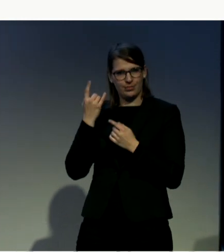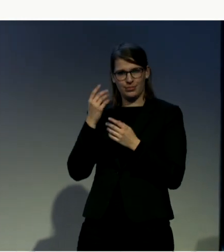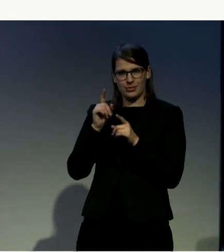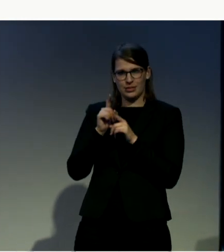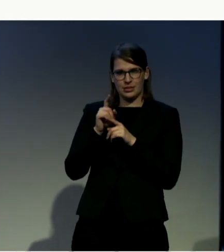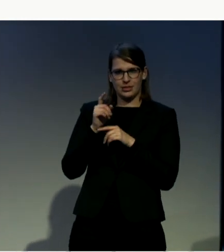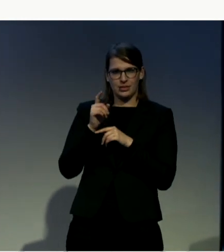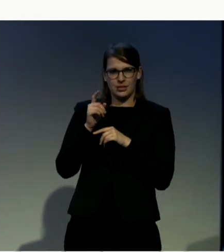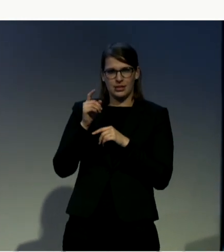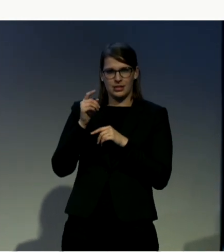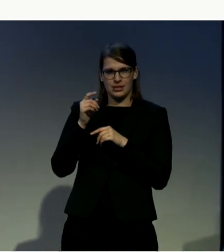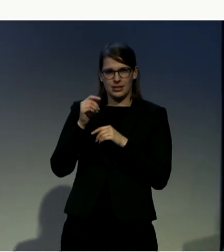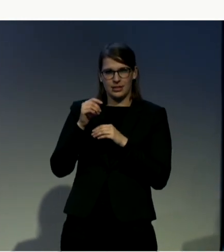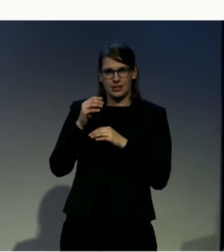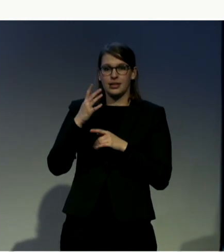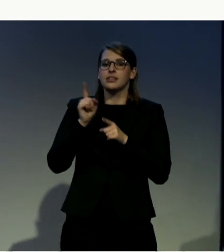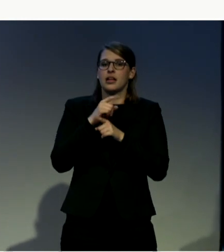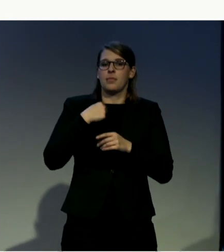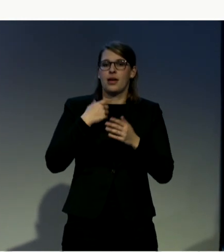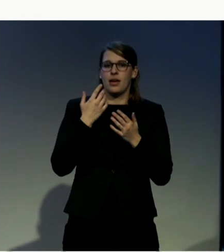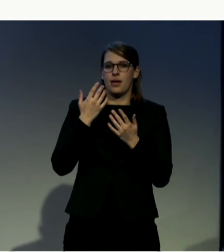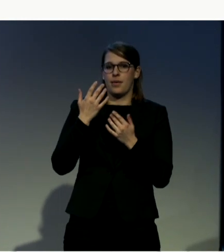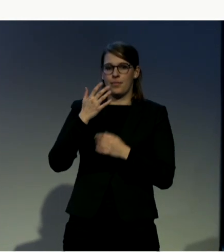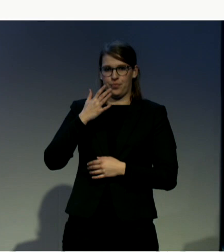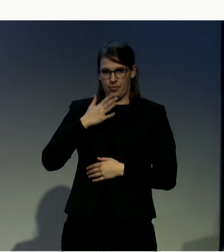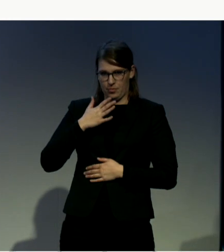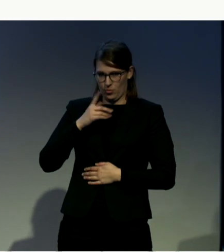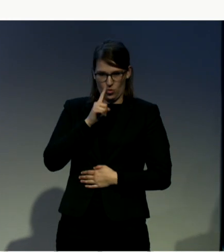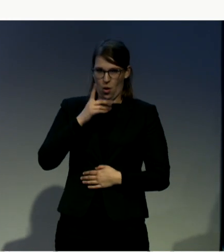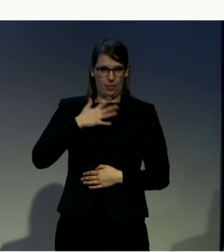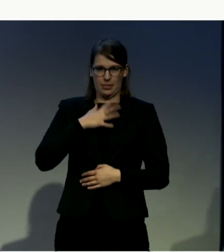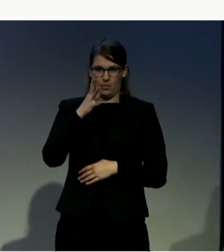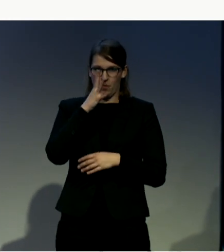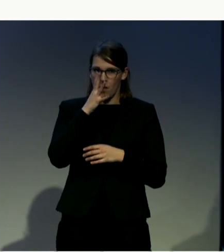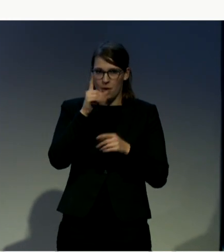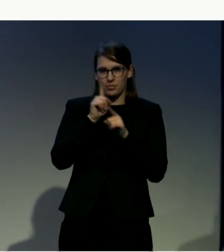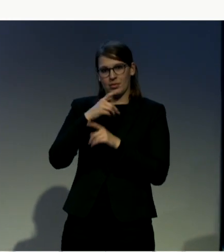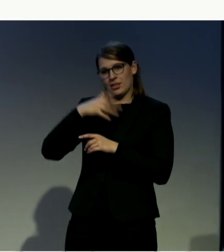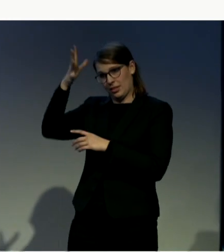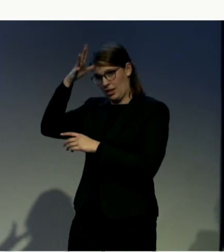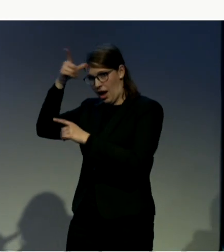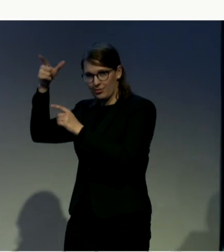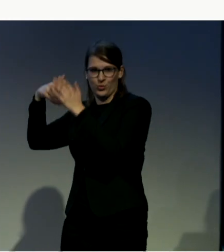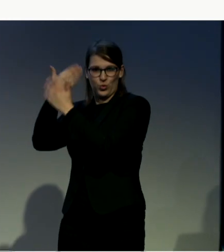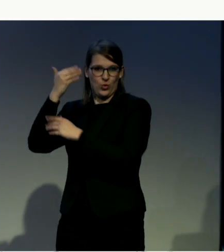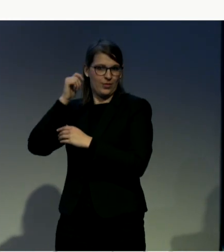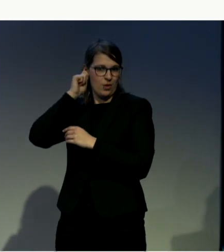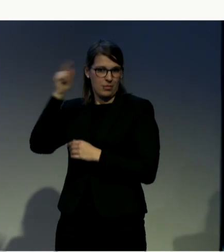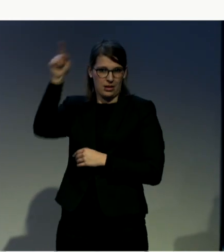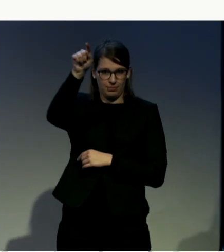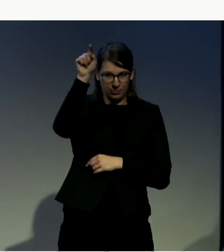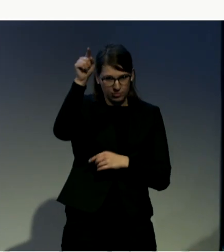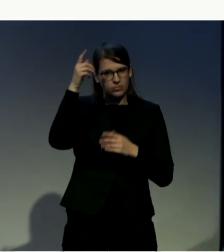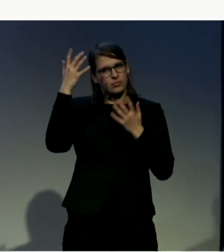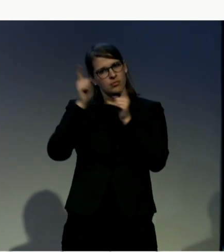I realized that I couldn't communicate with anyone. I would only talk to myself. And the only way I would talk to myself is through music, through poetry, and